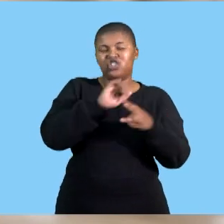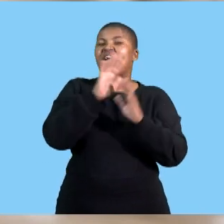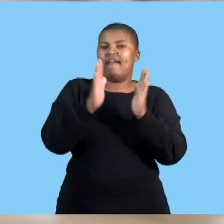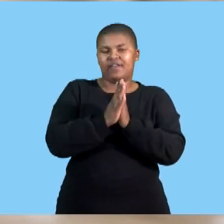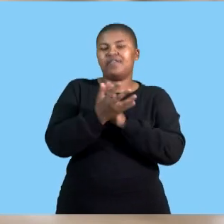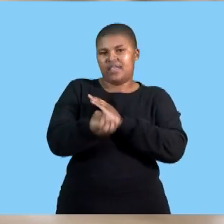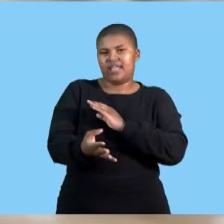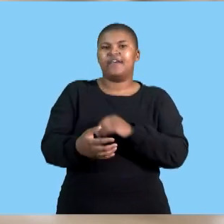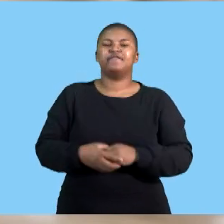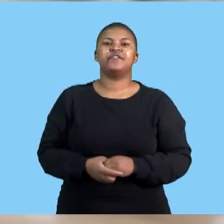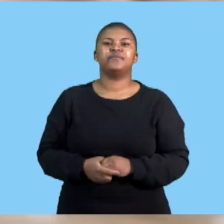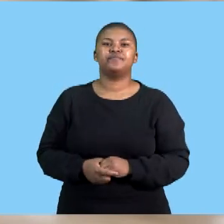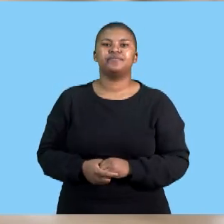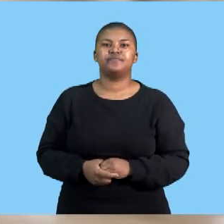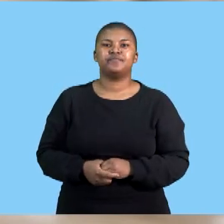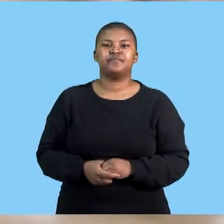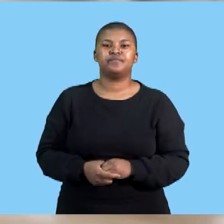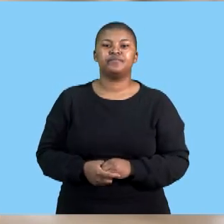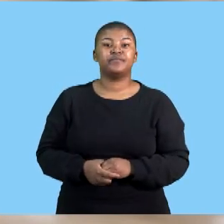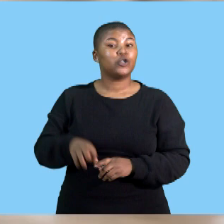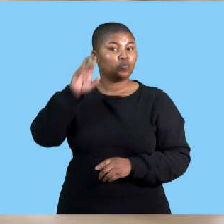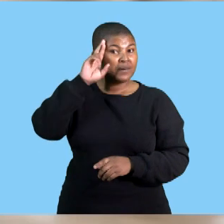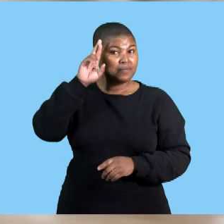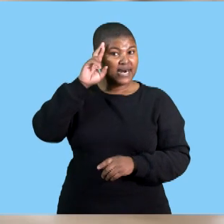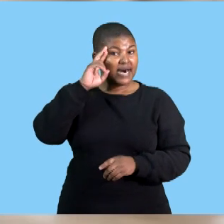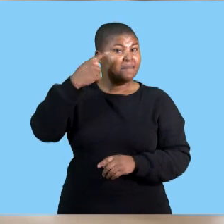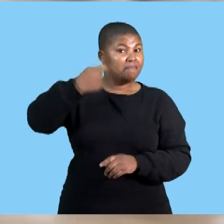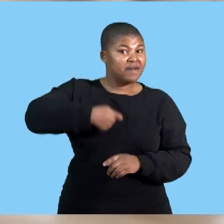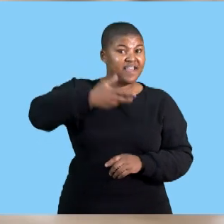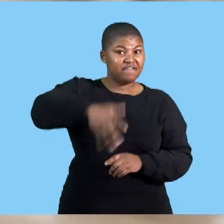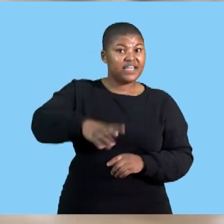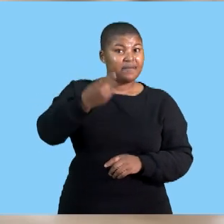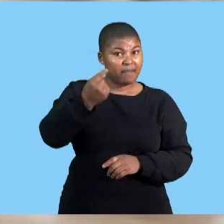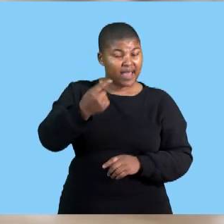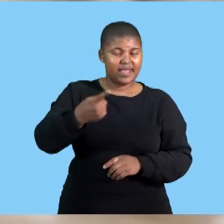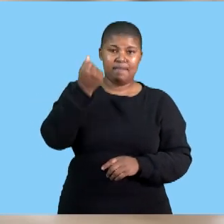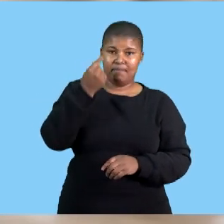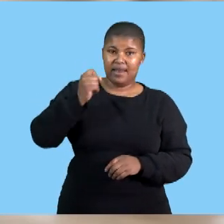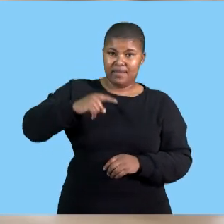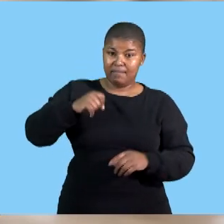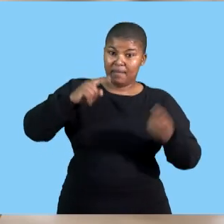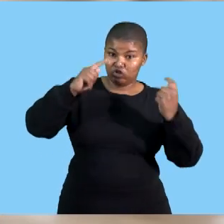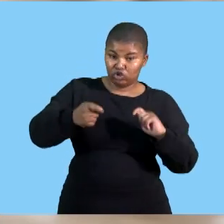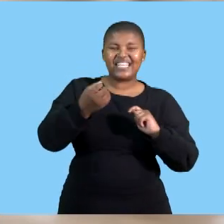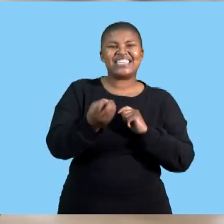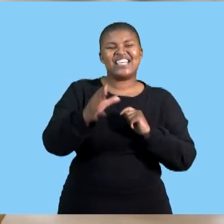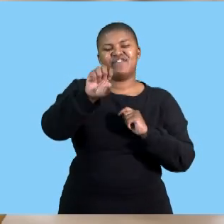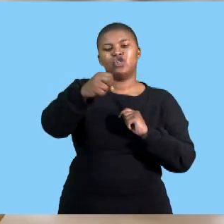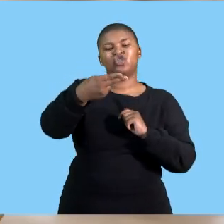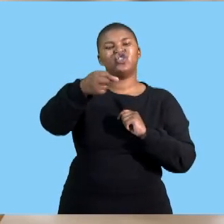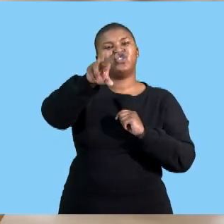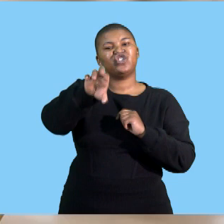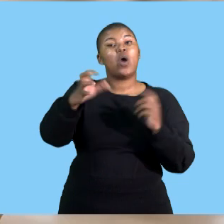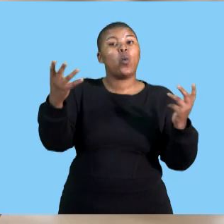now owning in a business. Remember, they paid money, and that money in exchange of having shares in a business in order